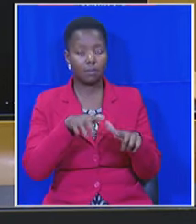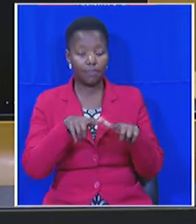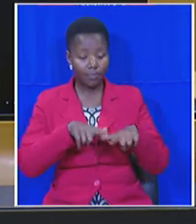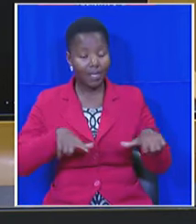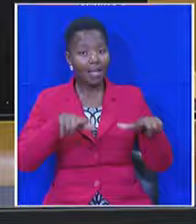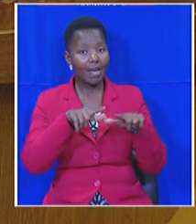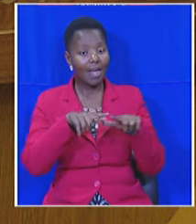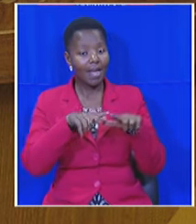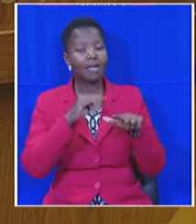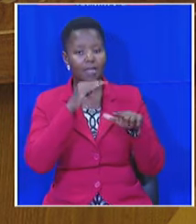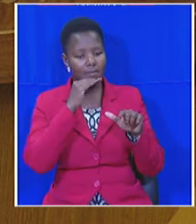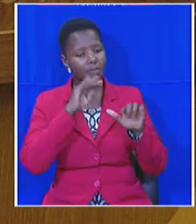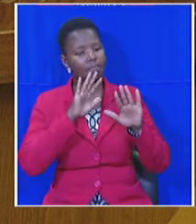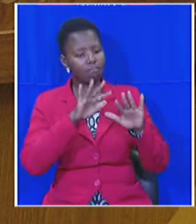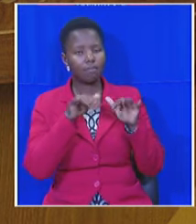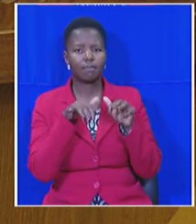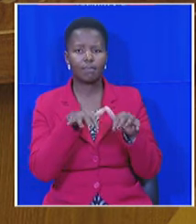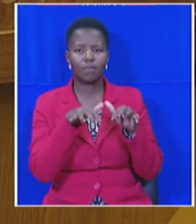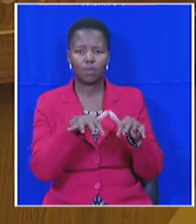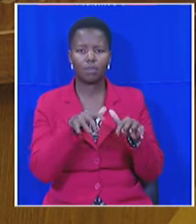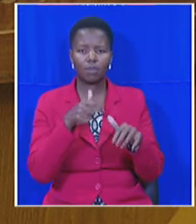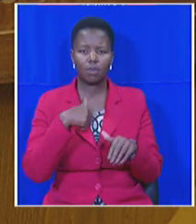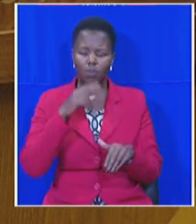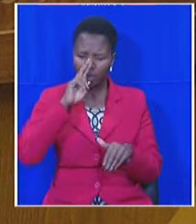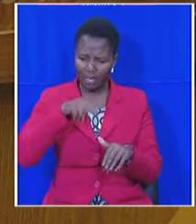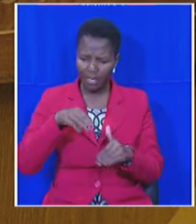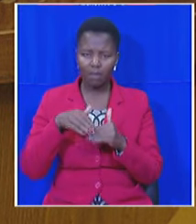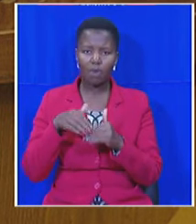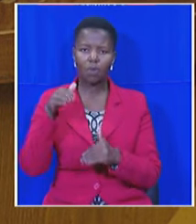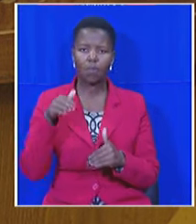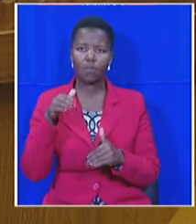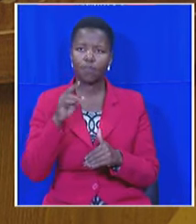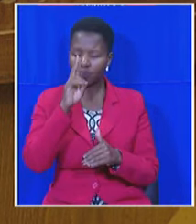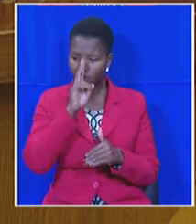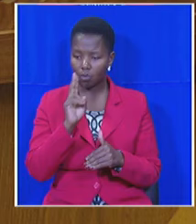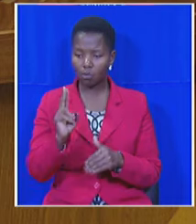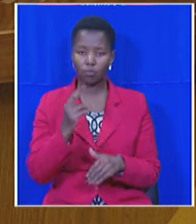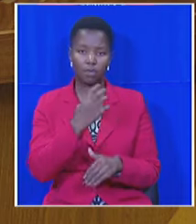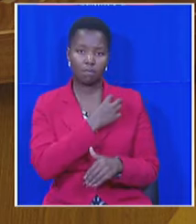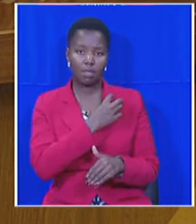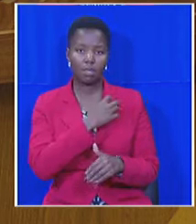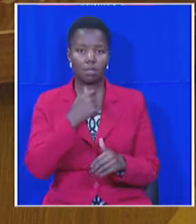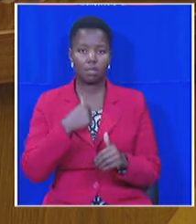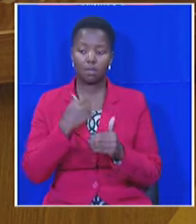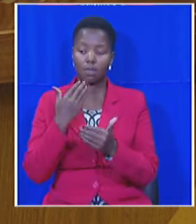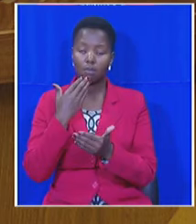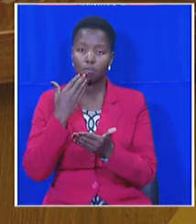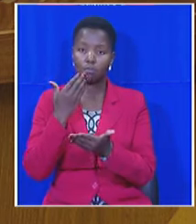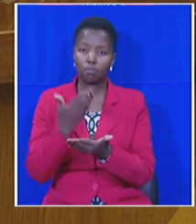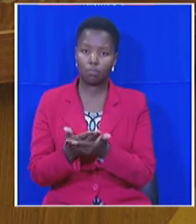nation. We need more. So, Honorable Minister, I accordingly suggest one more time